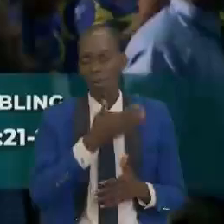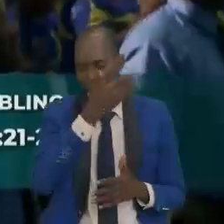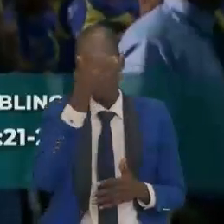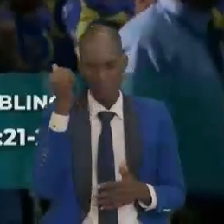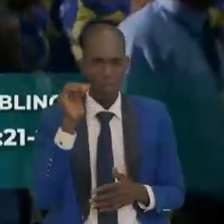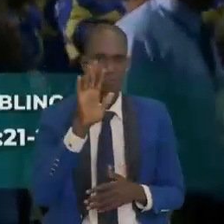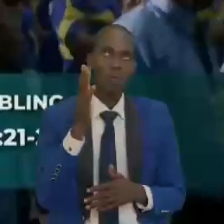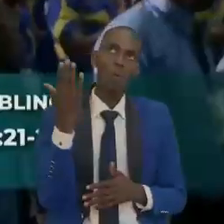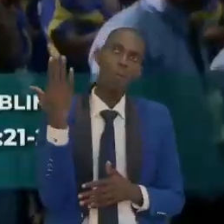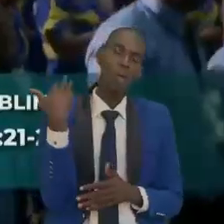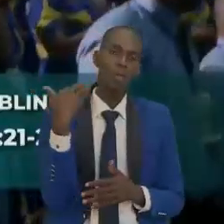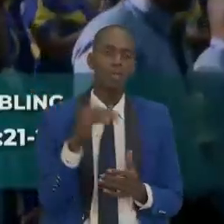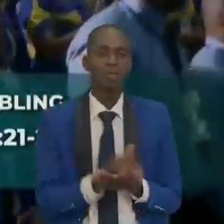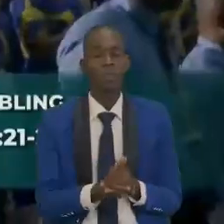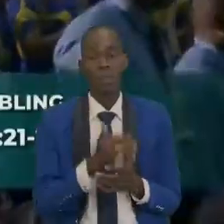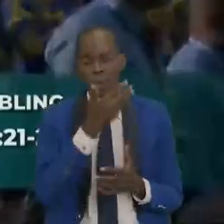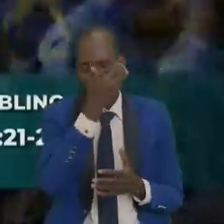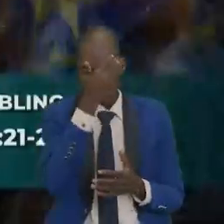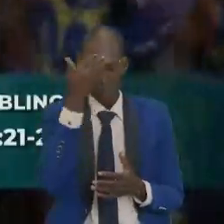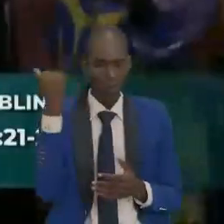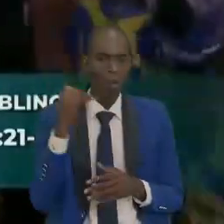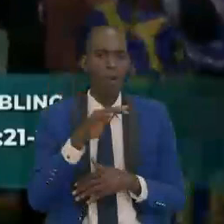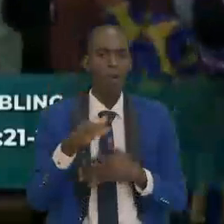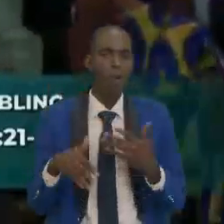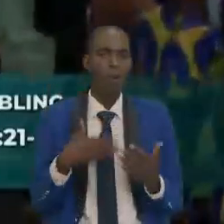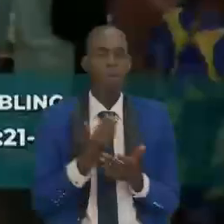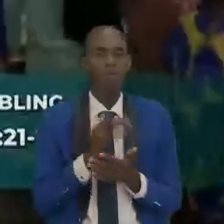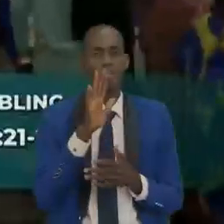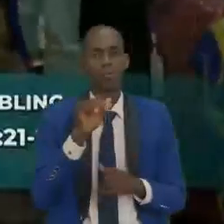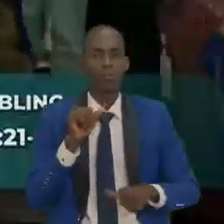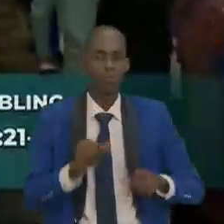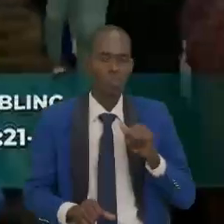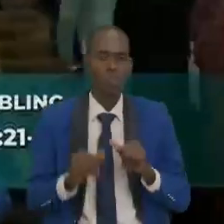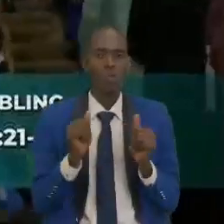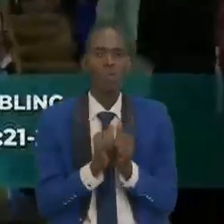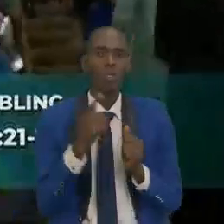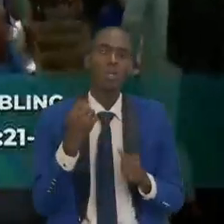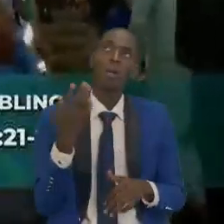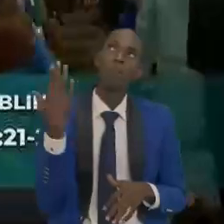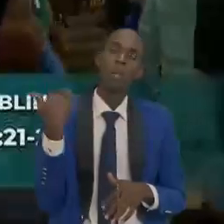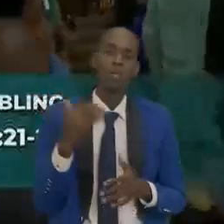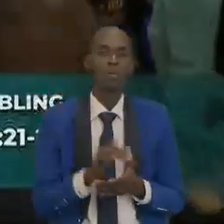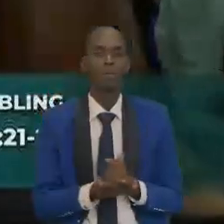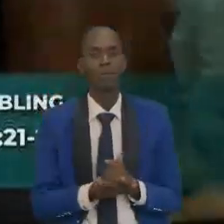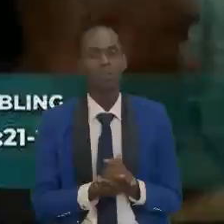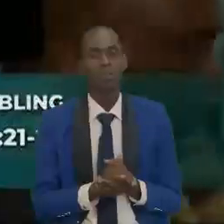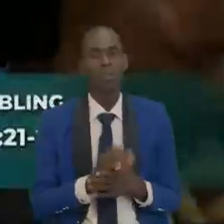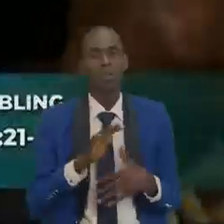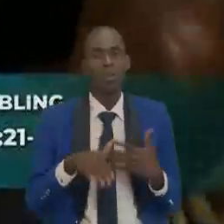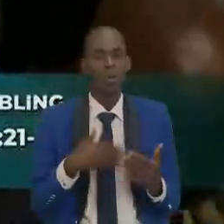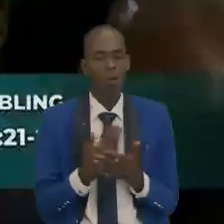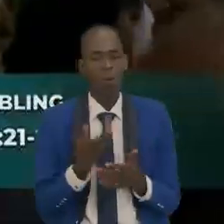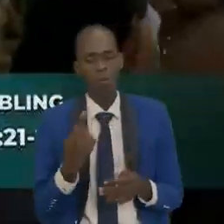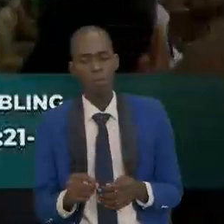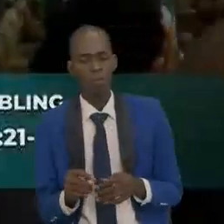past forget all your unbelief of the past all the way burning